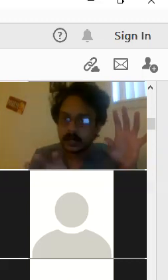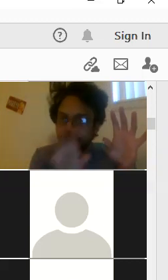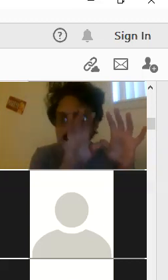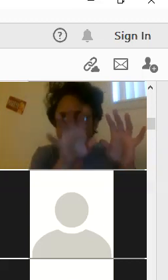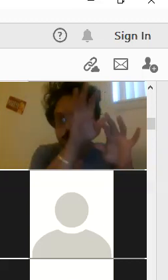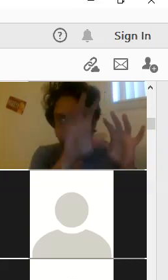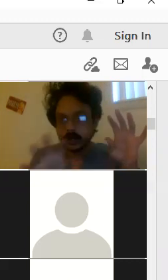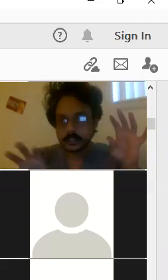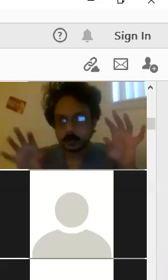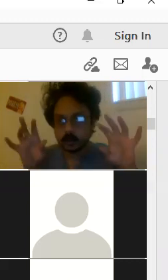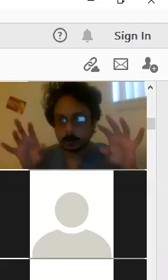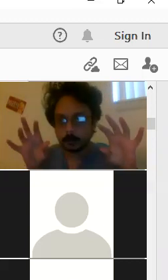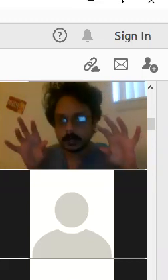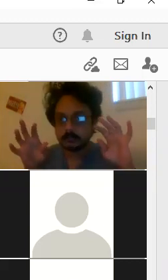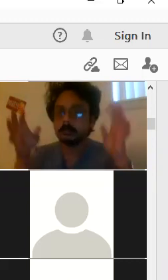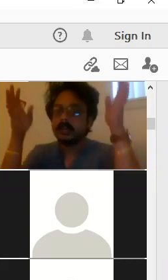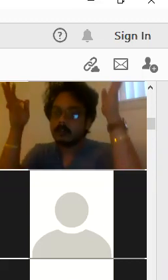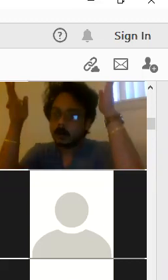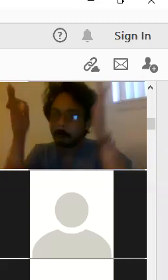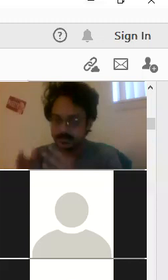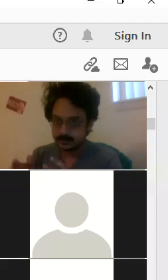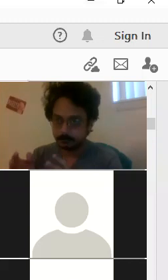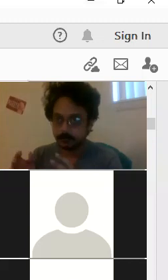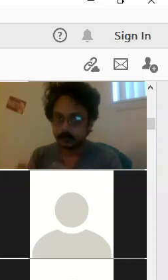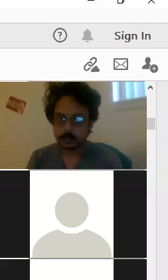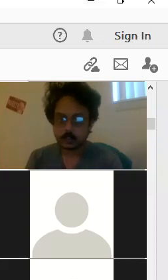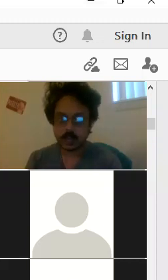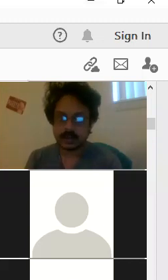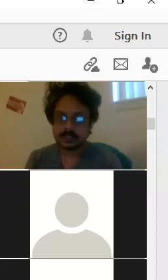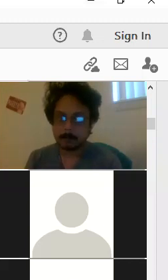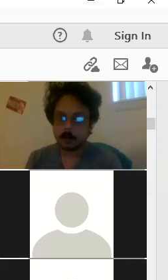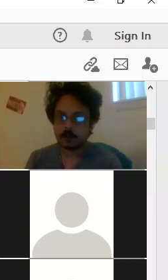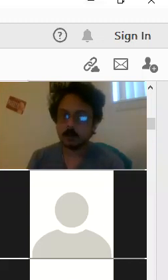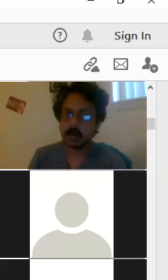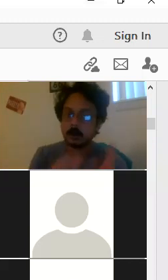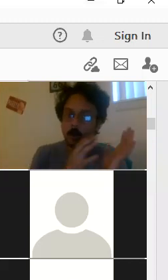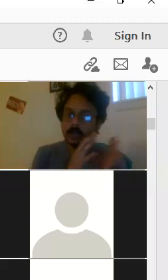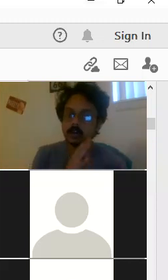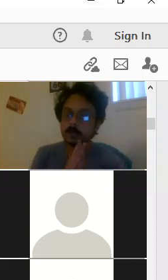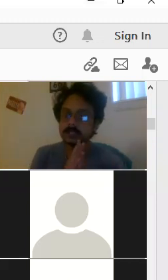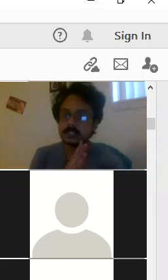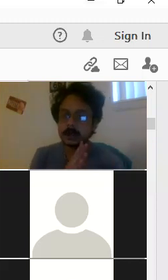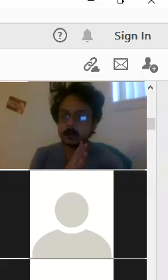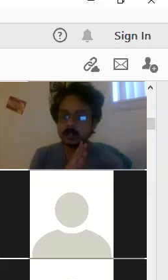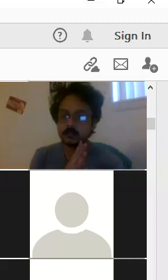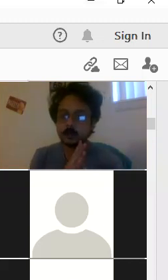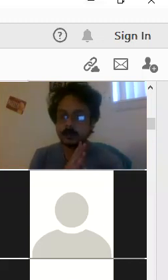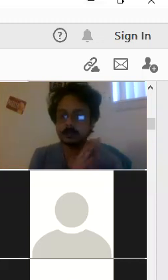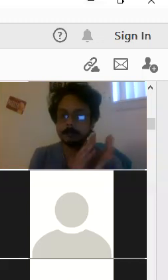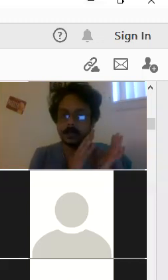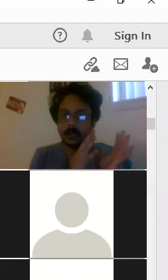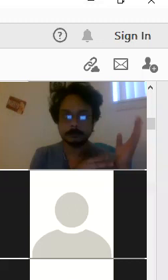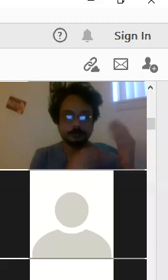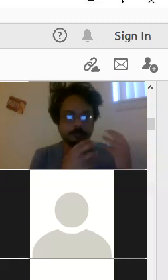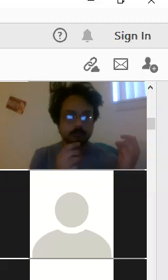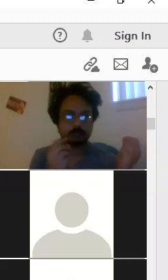breaks out an array into smaller and smaller components, but never combines them. So an example for a log n complexity algorithm would